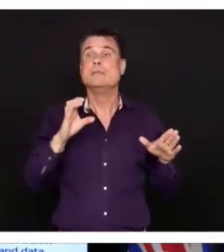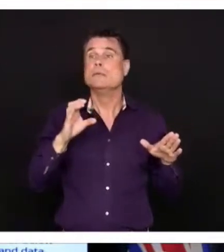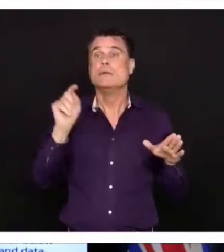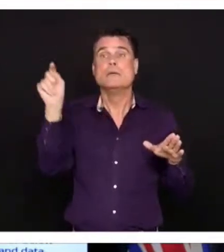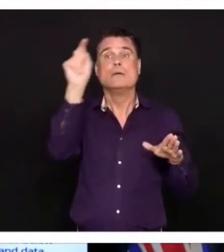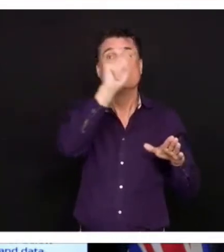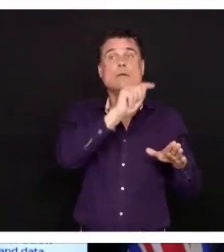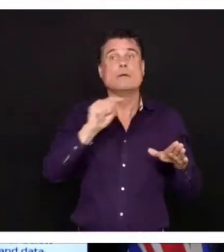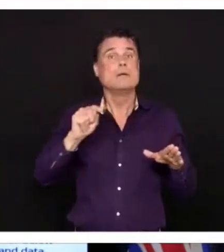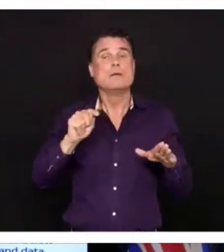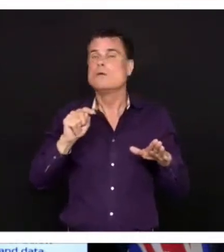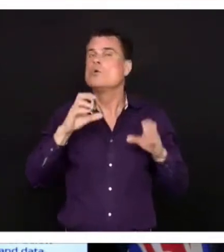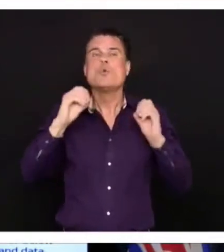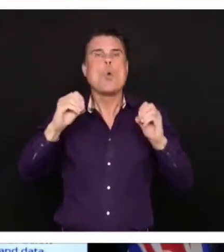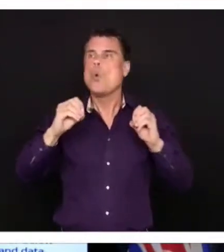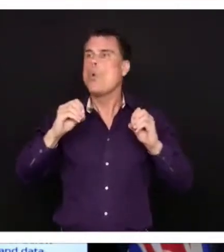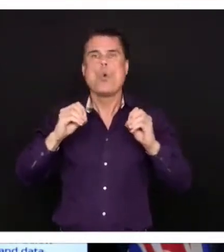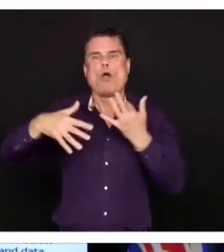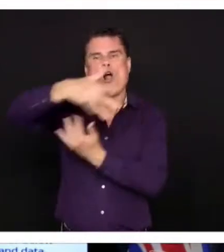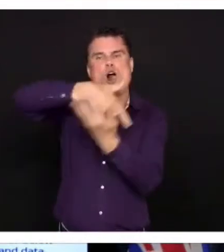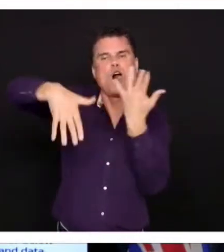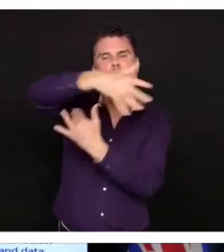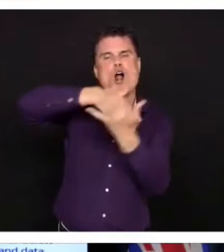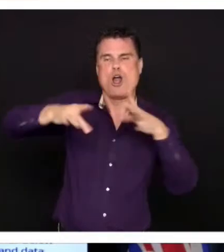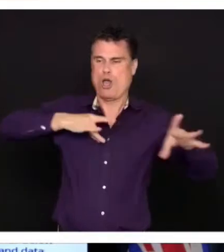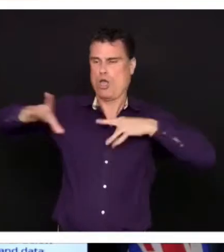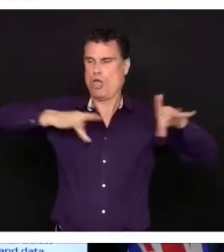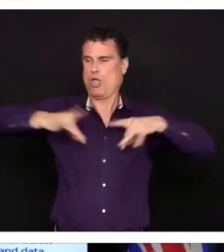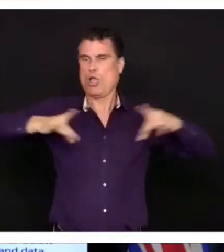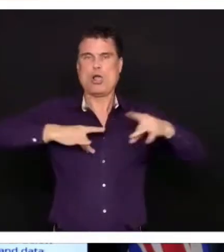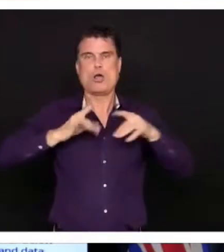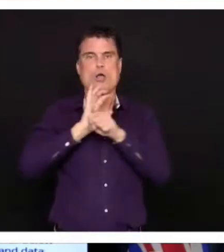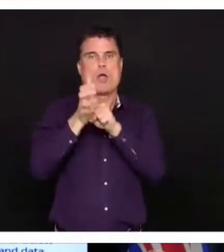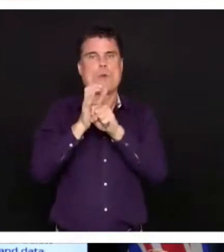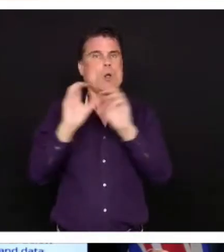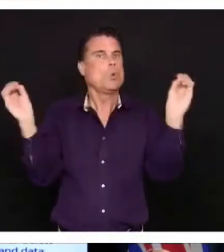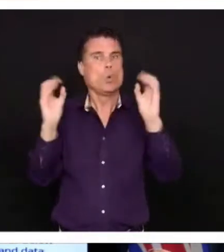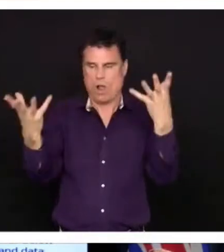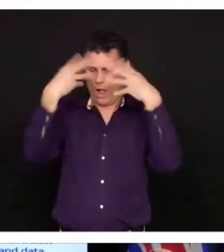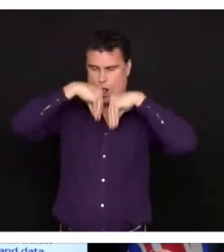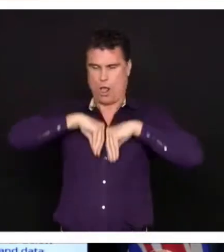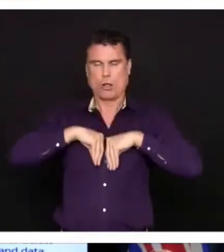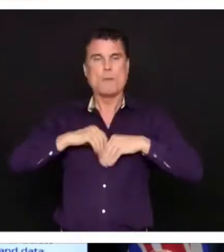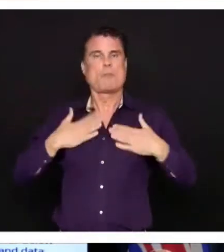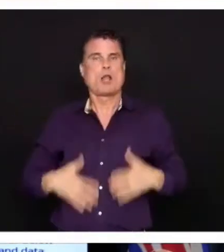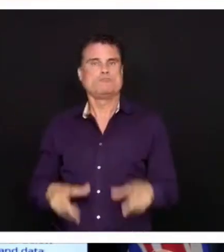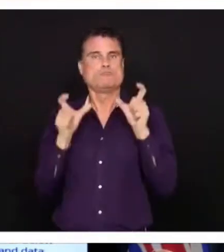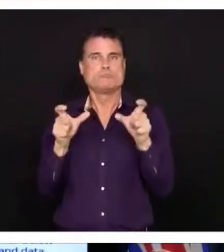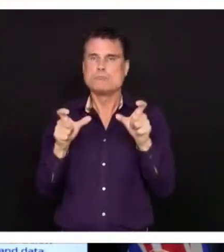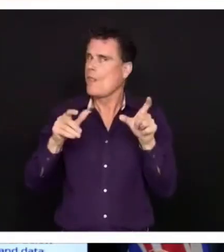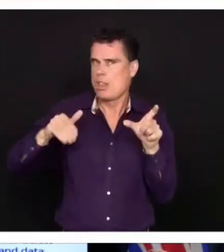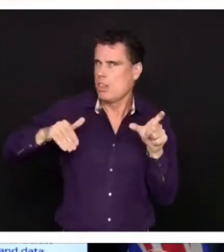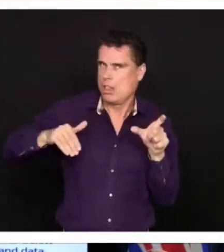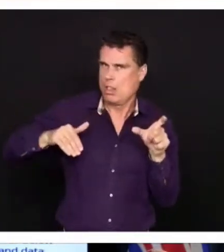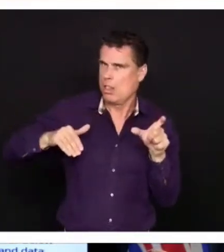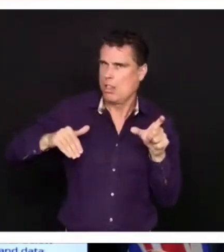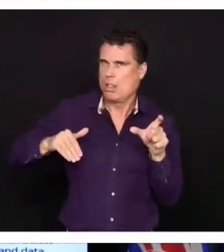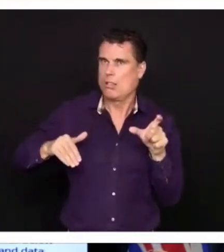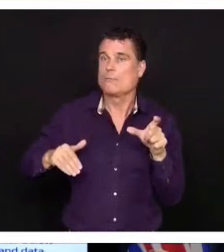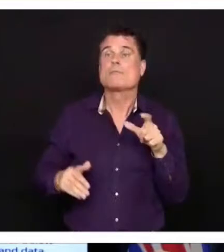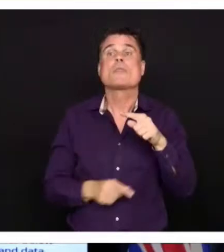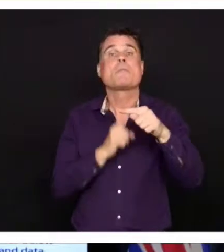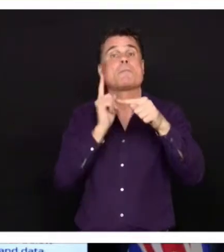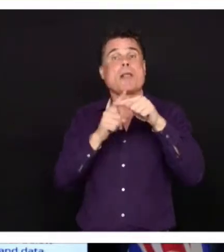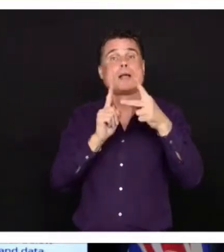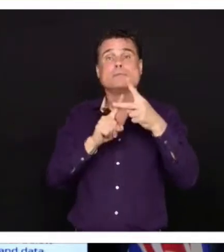in the community, even then only a small proportion of the community actually has immunity over